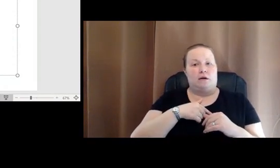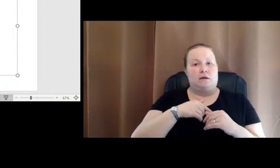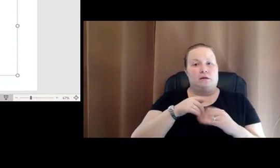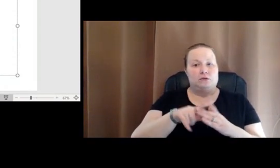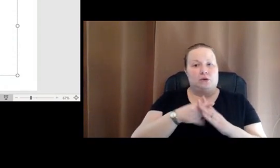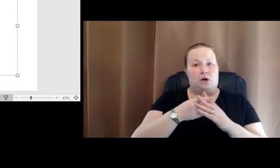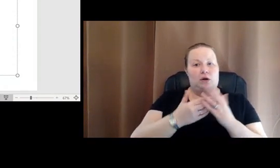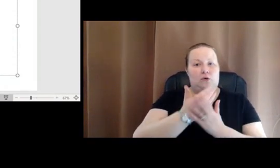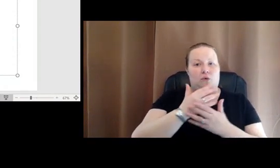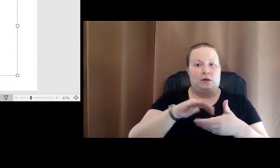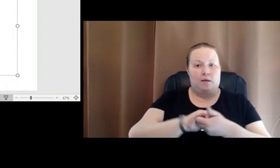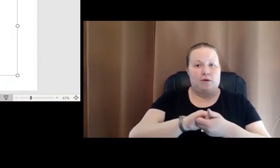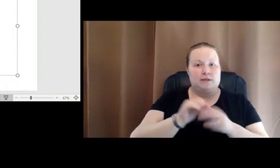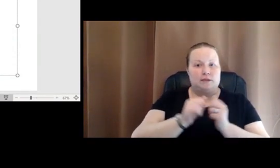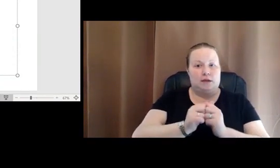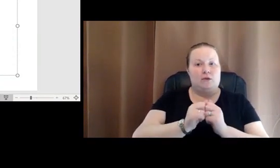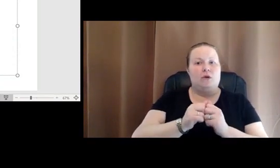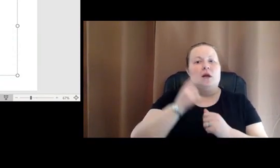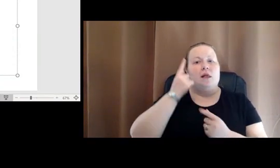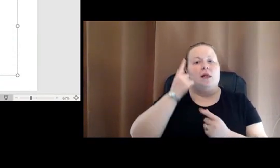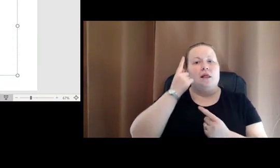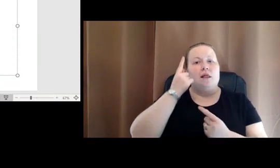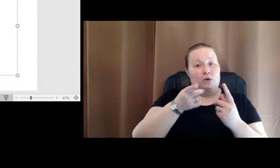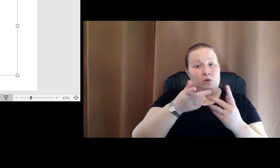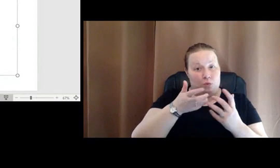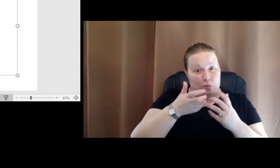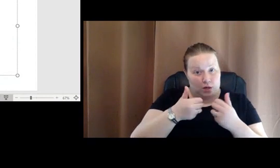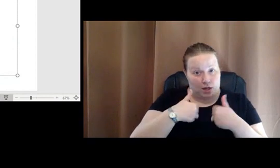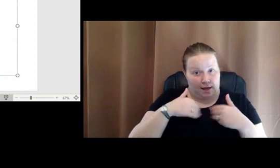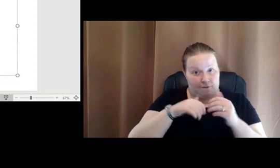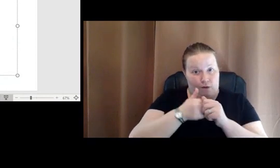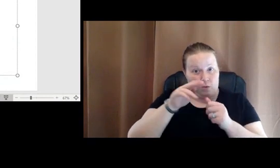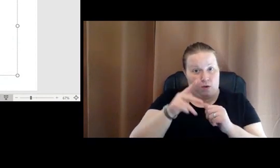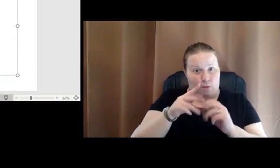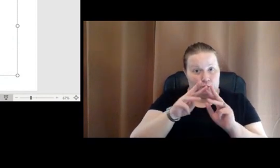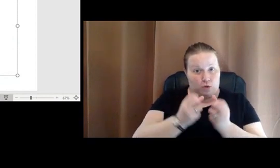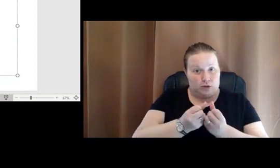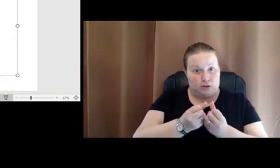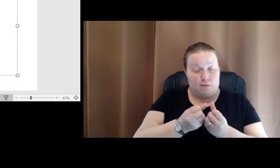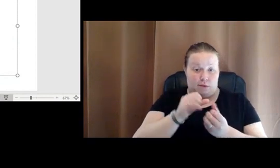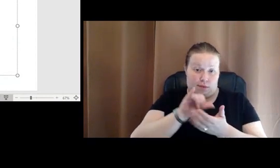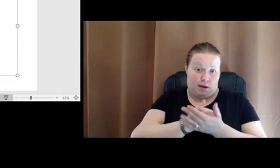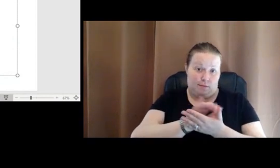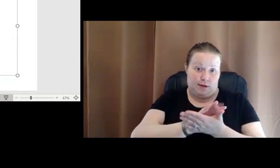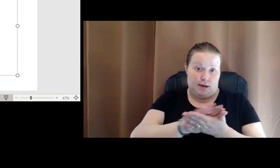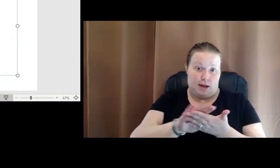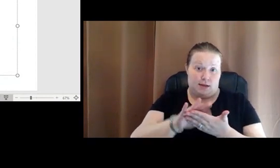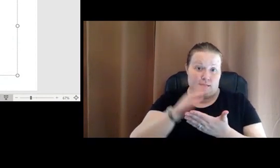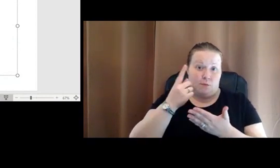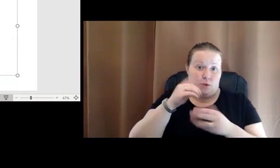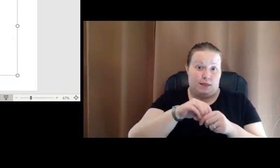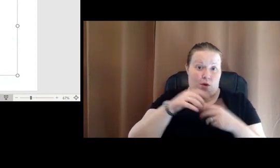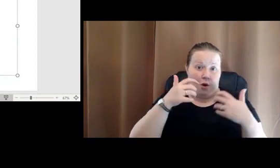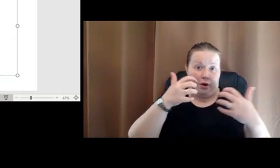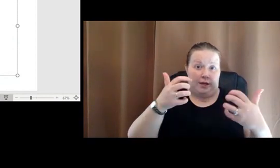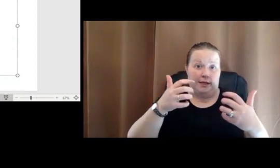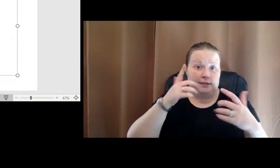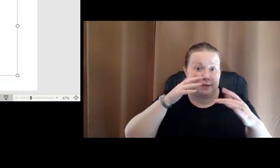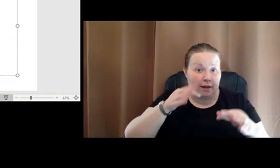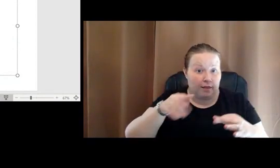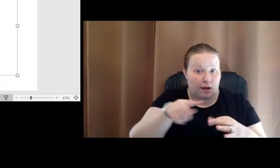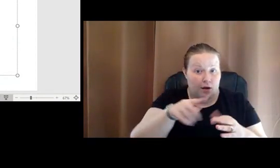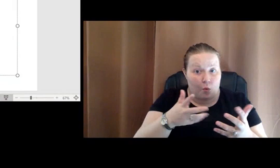together, is think about whether or not we want to have a follow-up workshop. And it'd be great if someone in the audience here decided that they wanted to host the next one